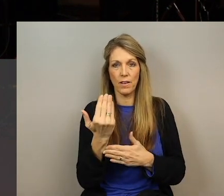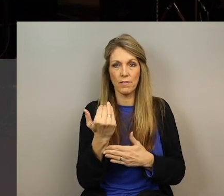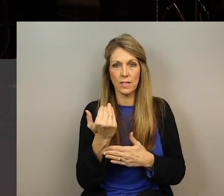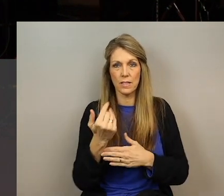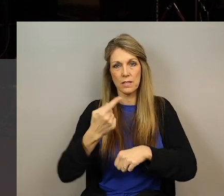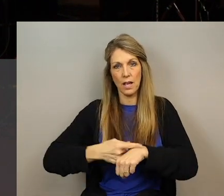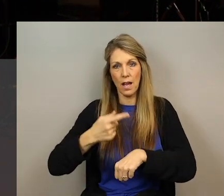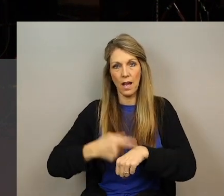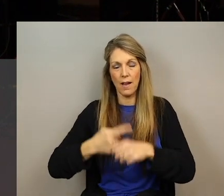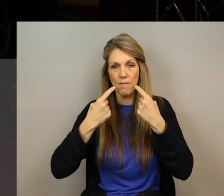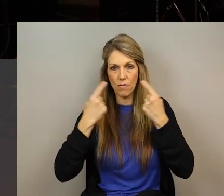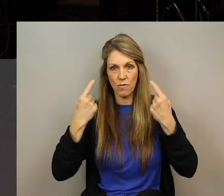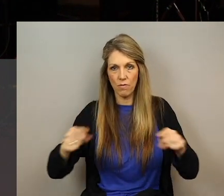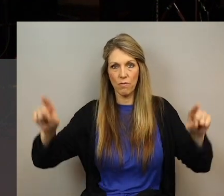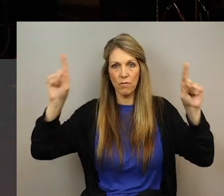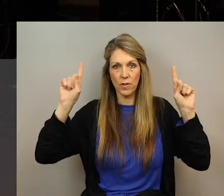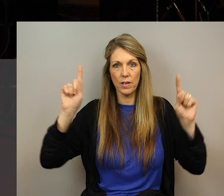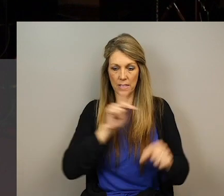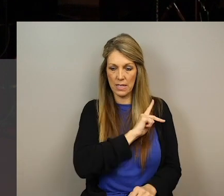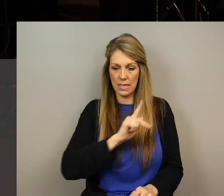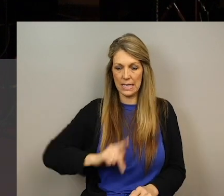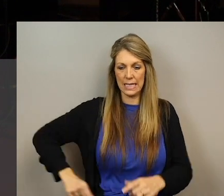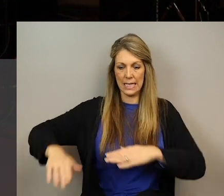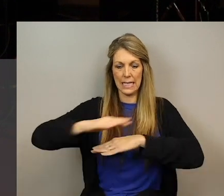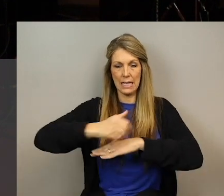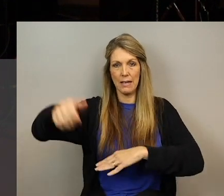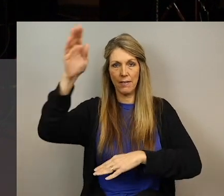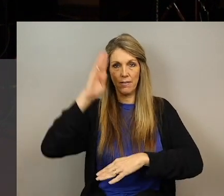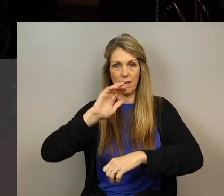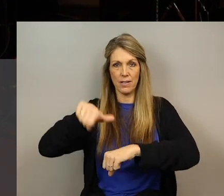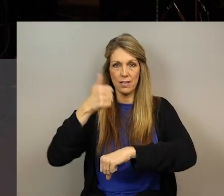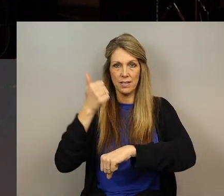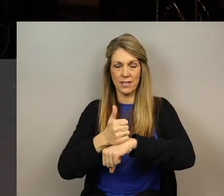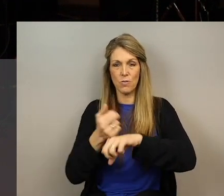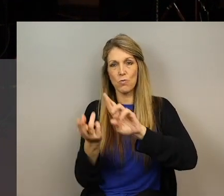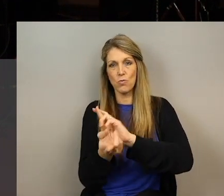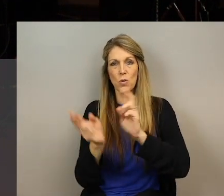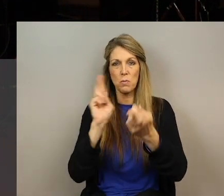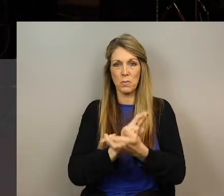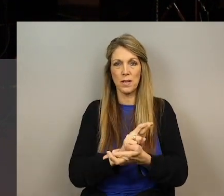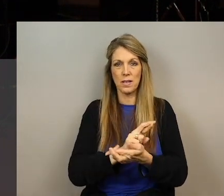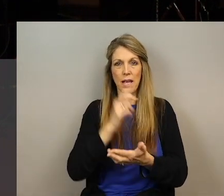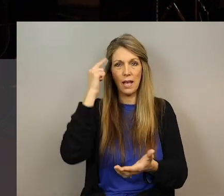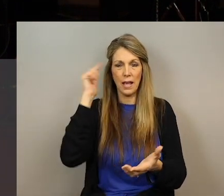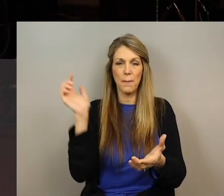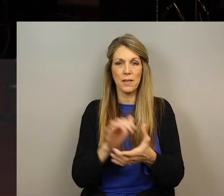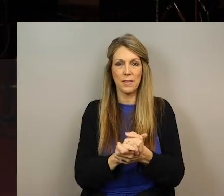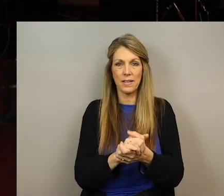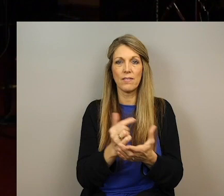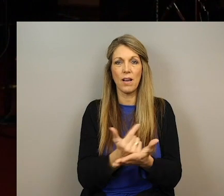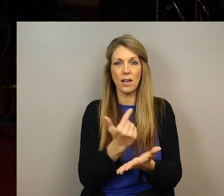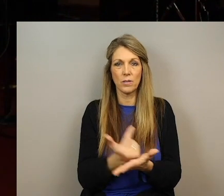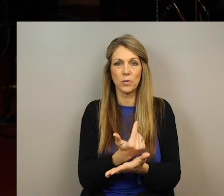"The time is fulfilled and the kingdom of God is at hand. Repent and believe the